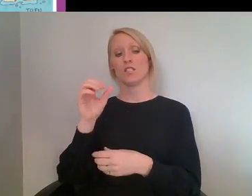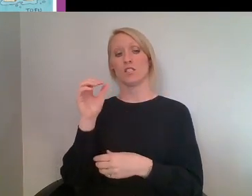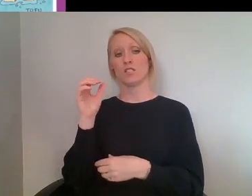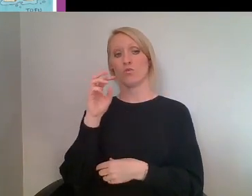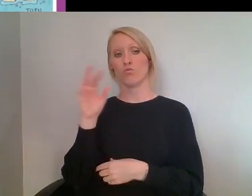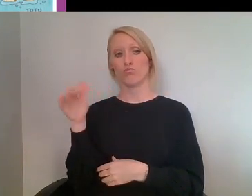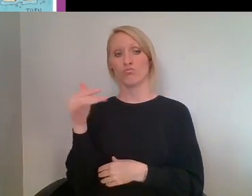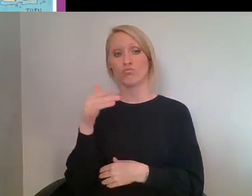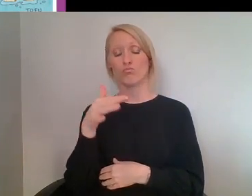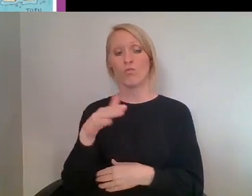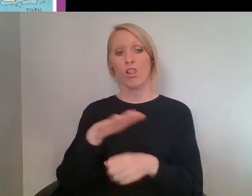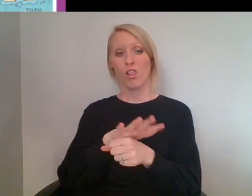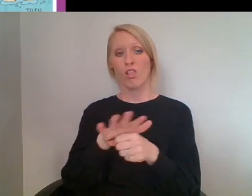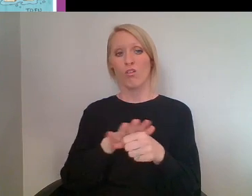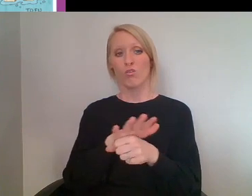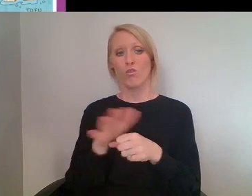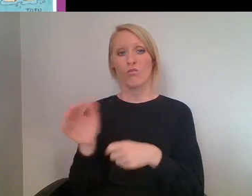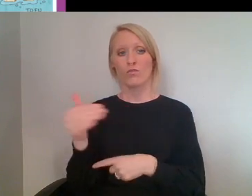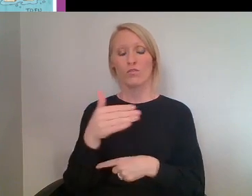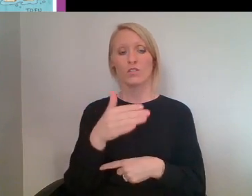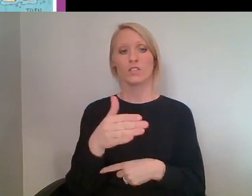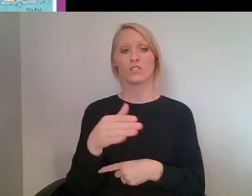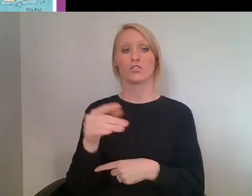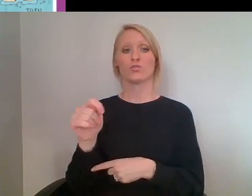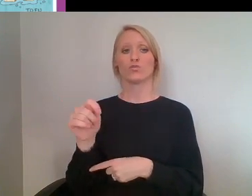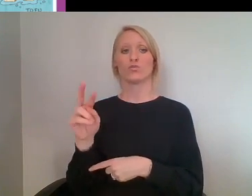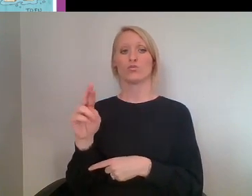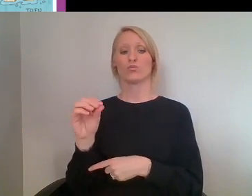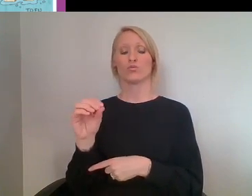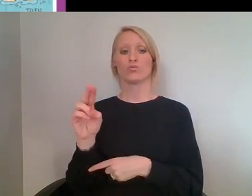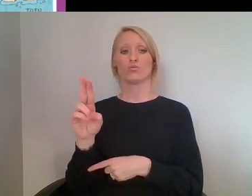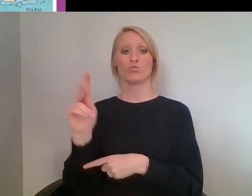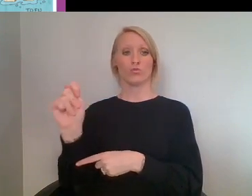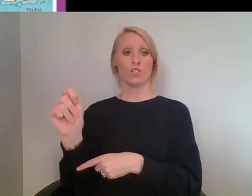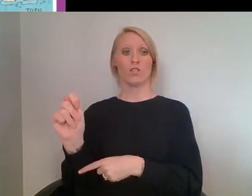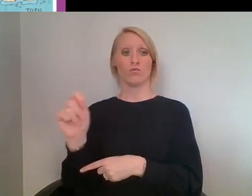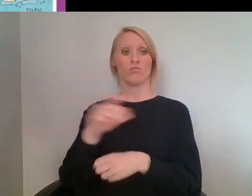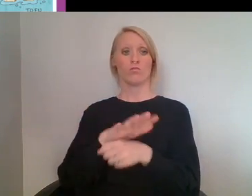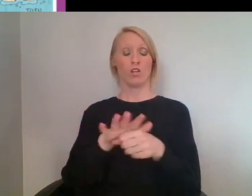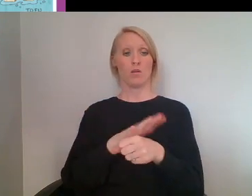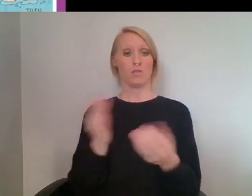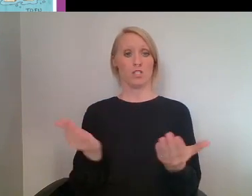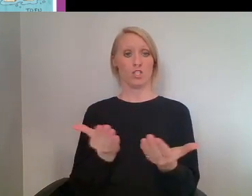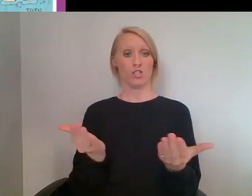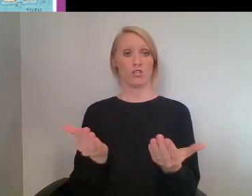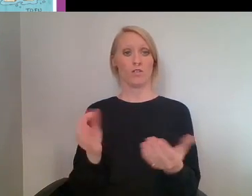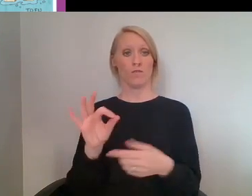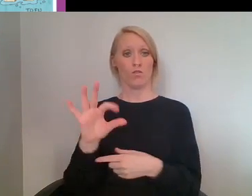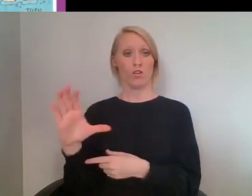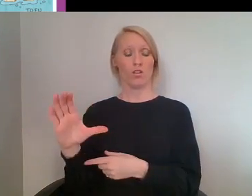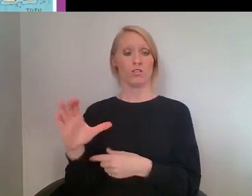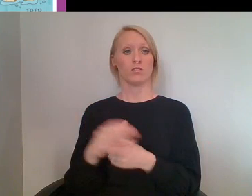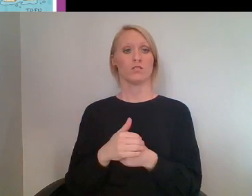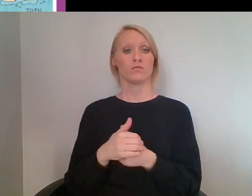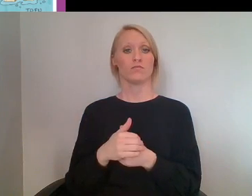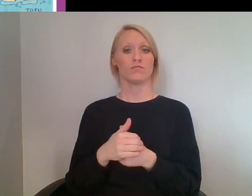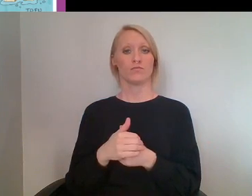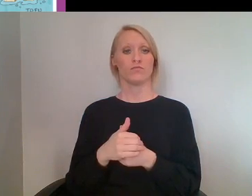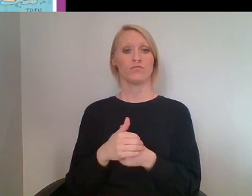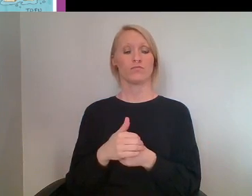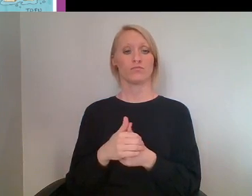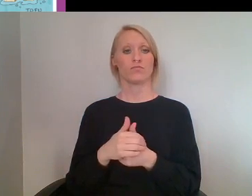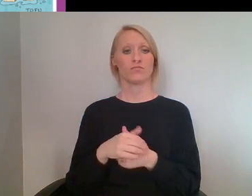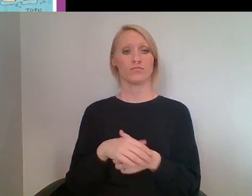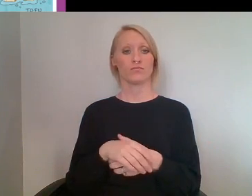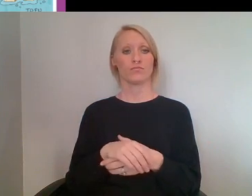local fish. So like trout is really common here. The reason being is that fish have omega-3 fatty acids, which are really